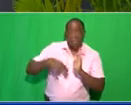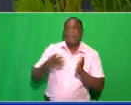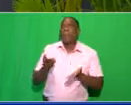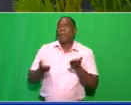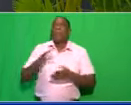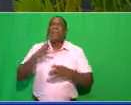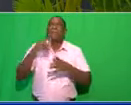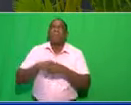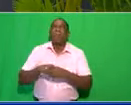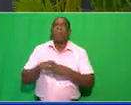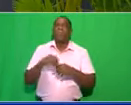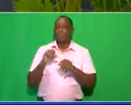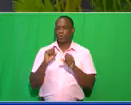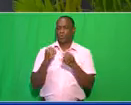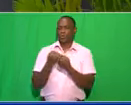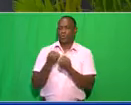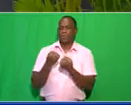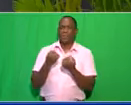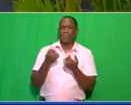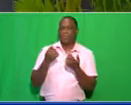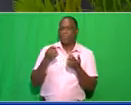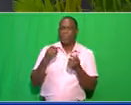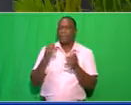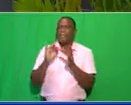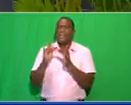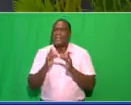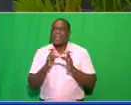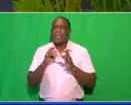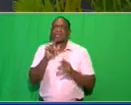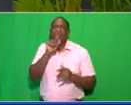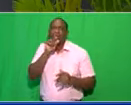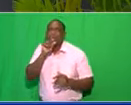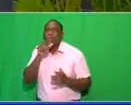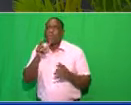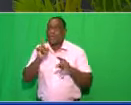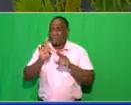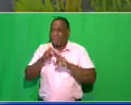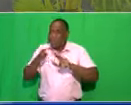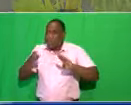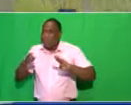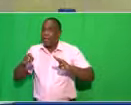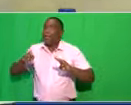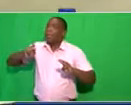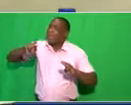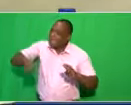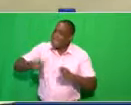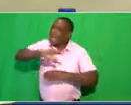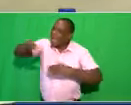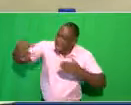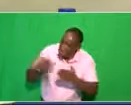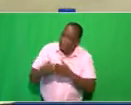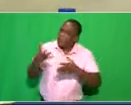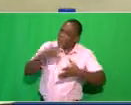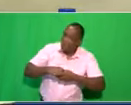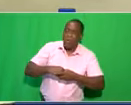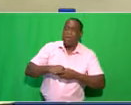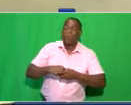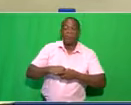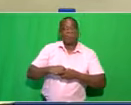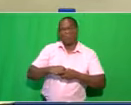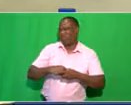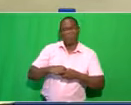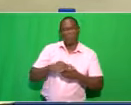that, we need everybody to be on board. Okay, I won't ask Dr. Smith any more hard questions. But